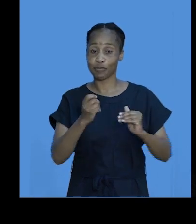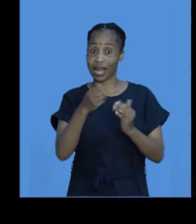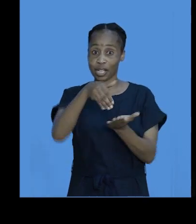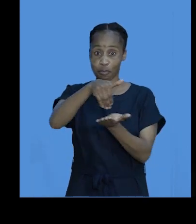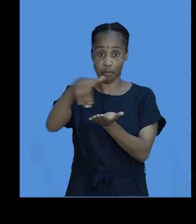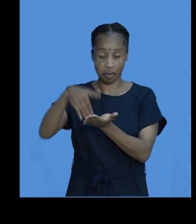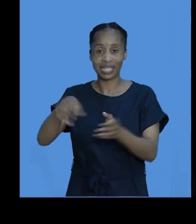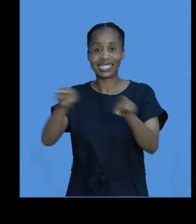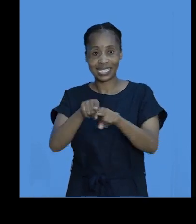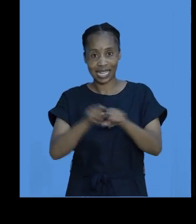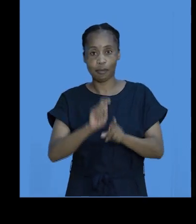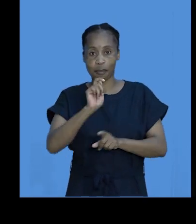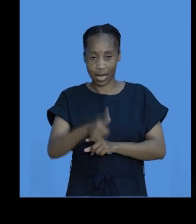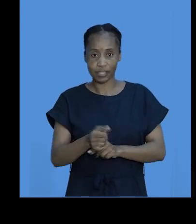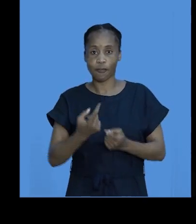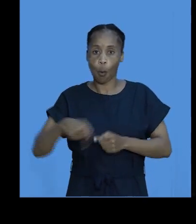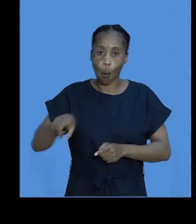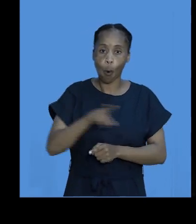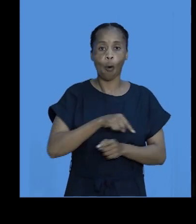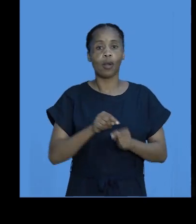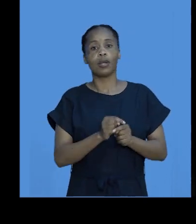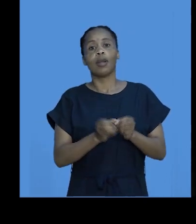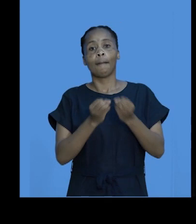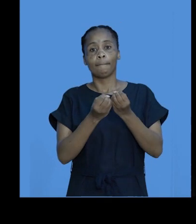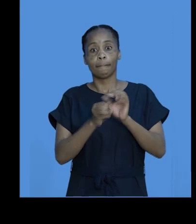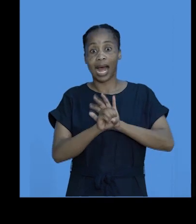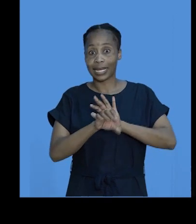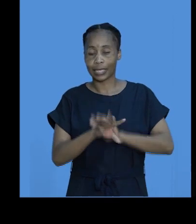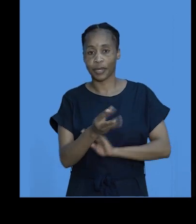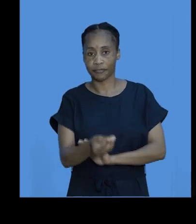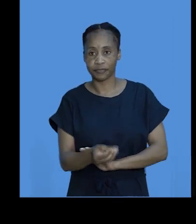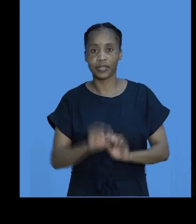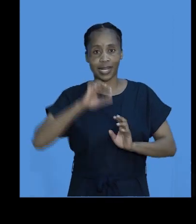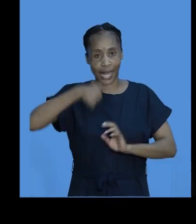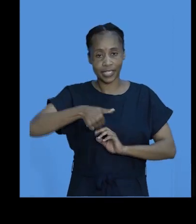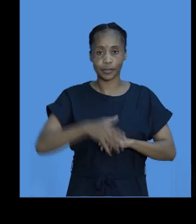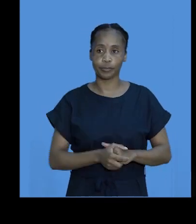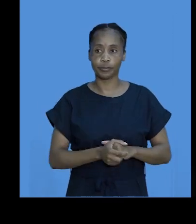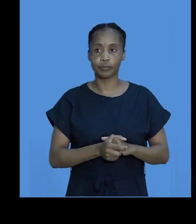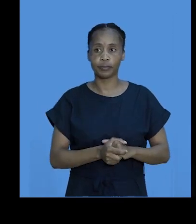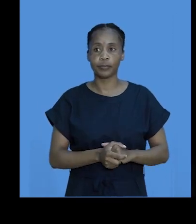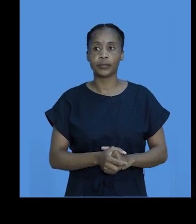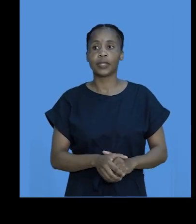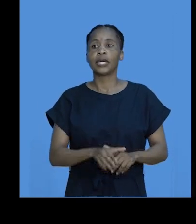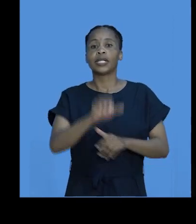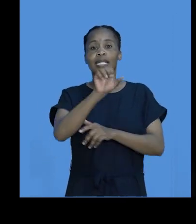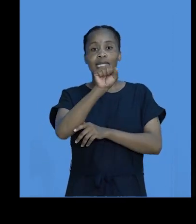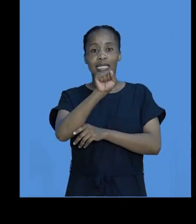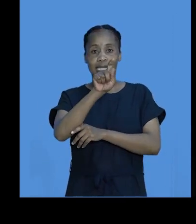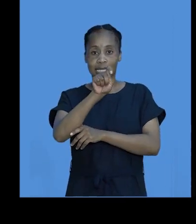same as our price for all market structures then. Let's go to the next one. During